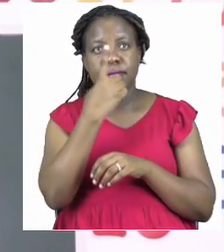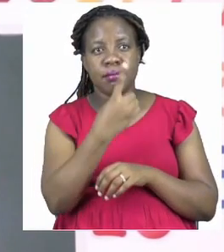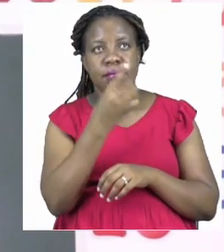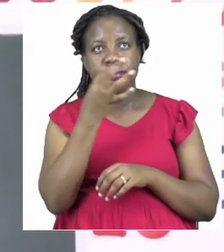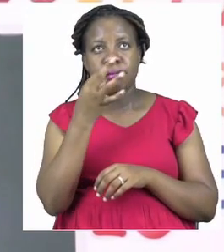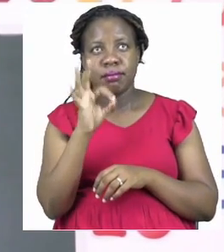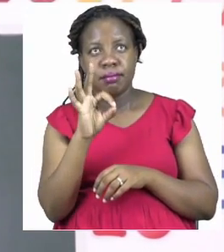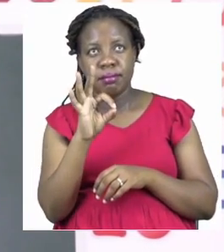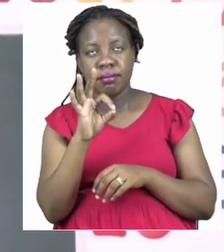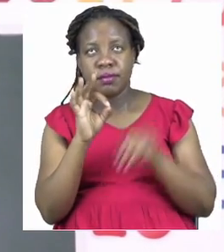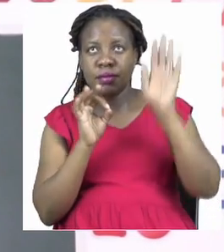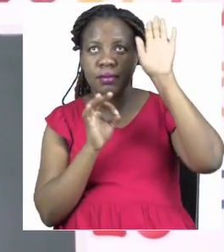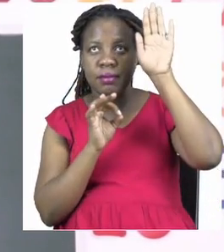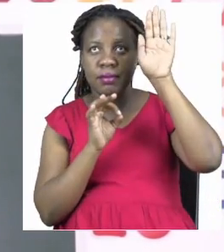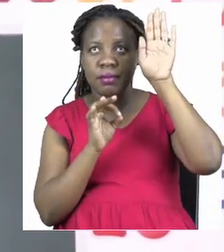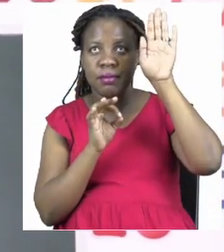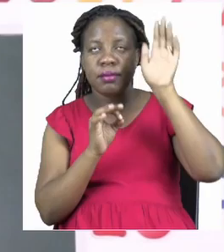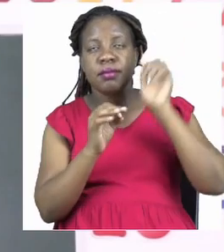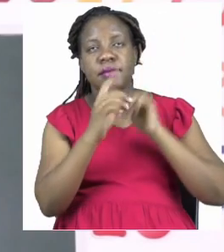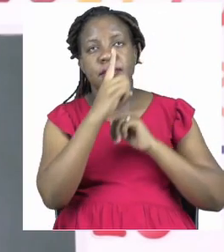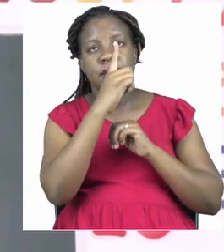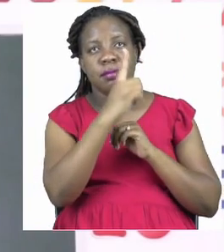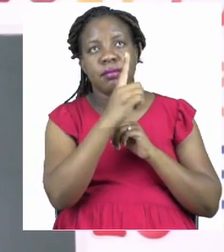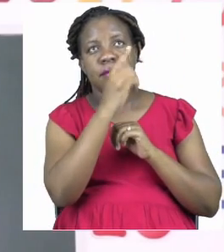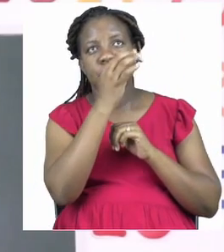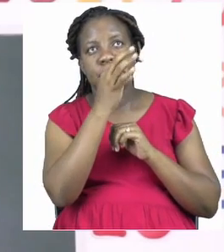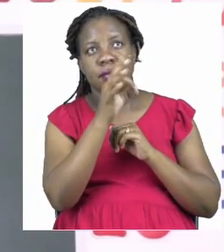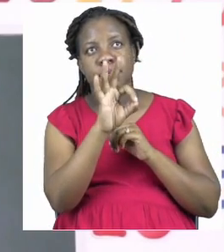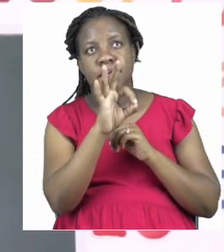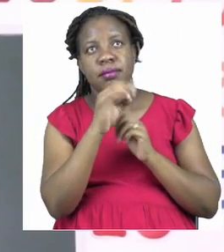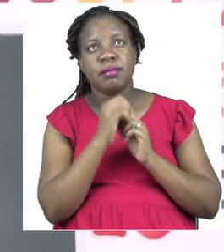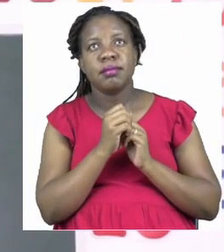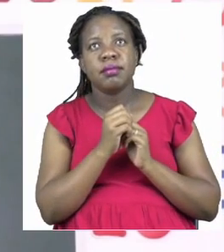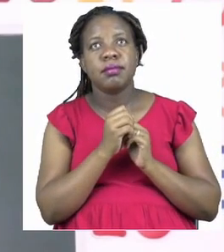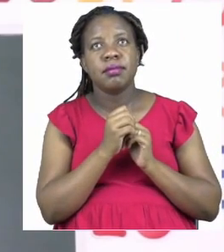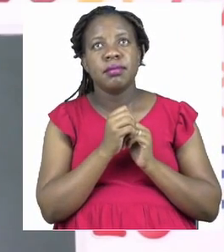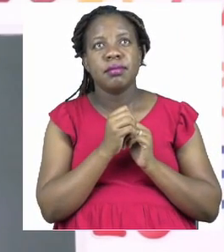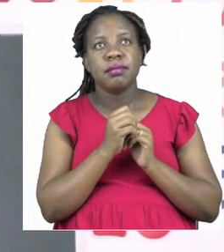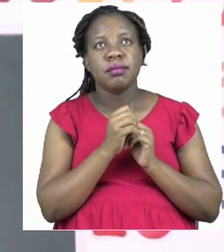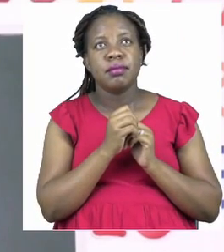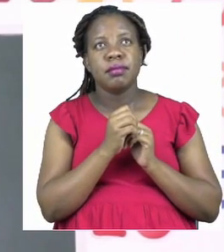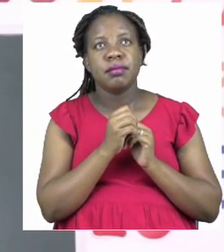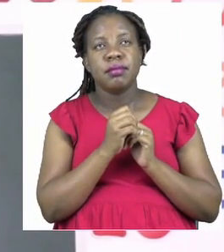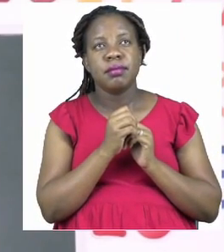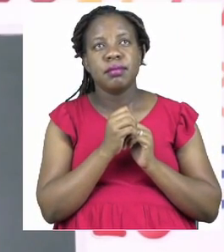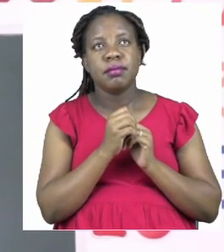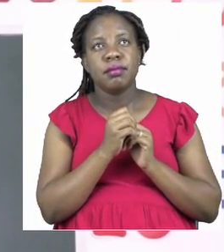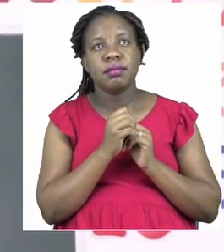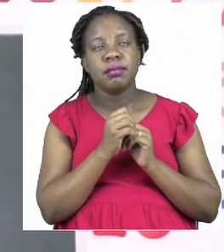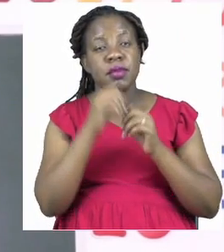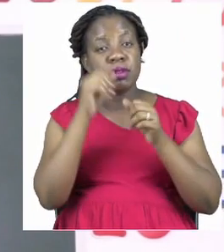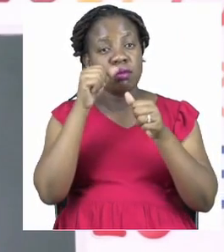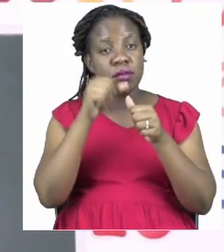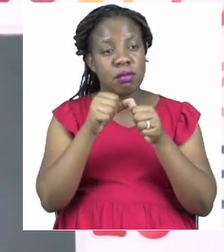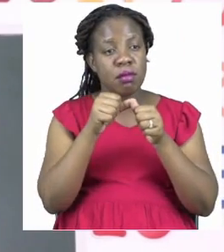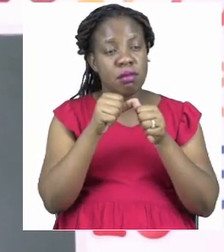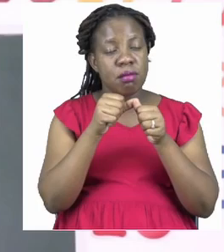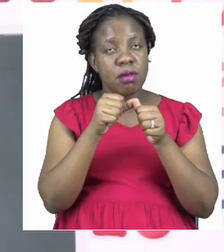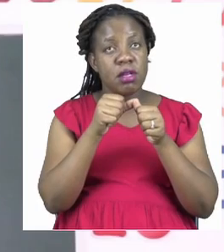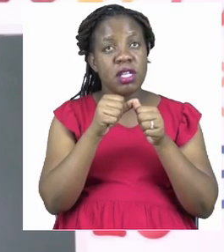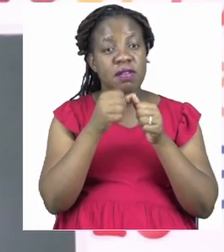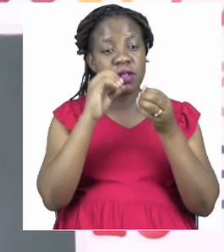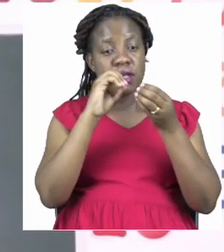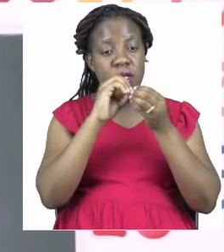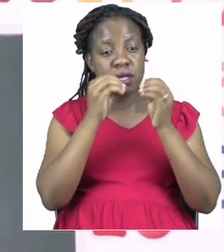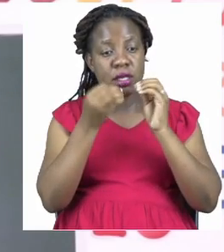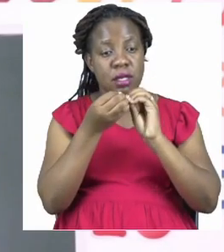19. So, remember, you need to count from the number they gave you to the number 19. If you count